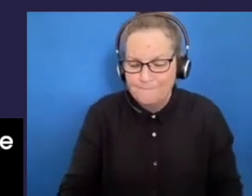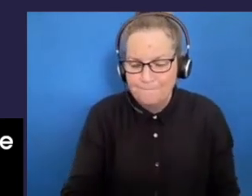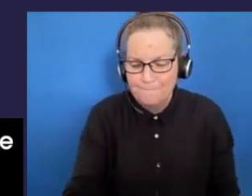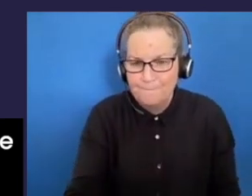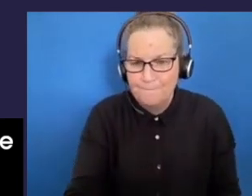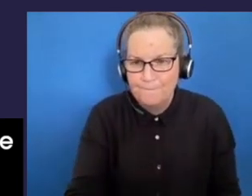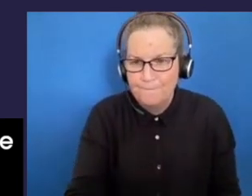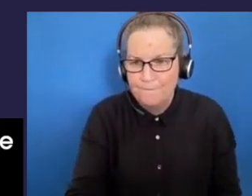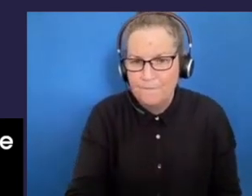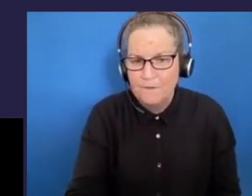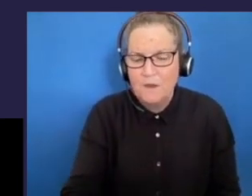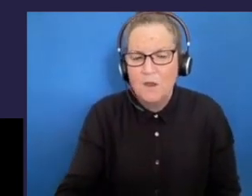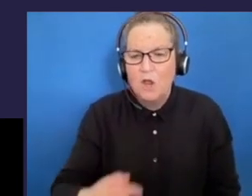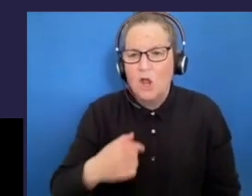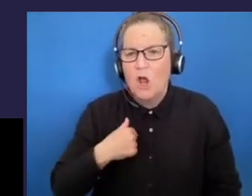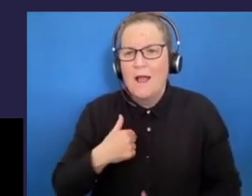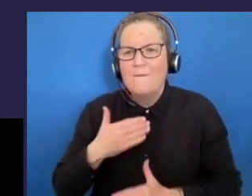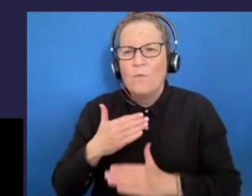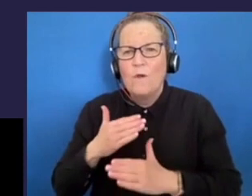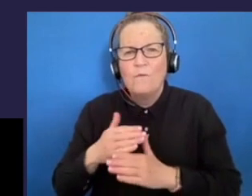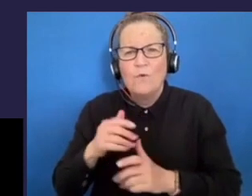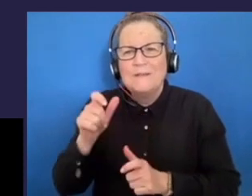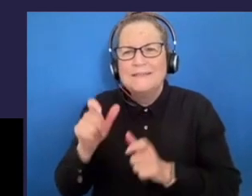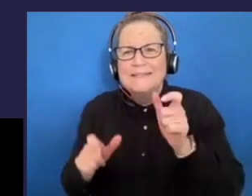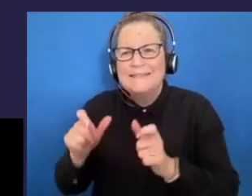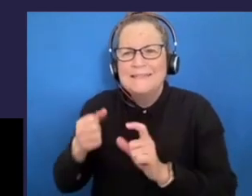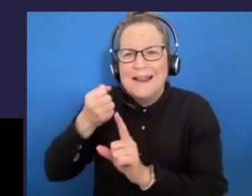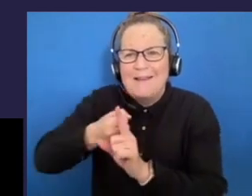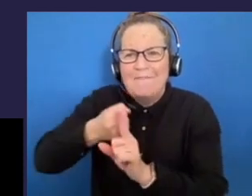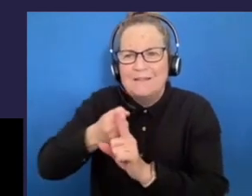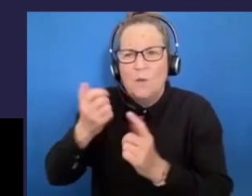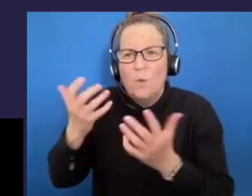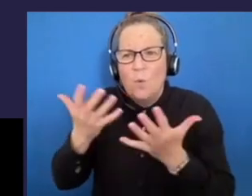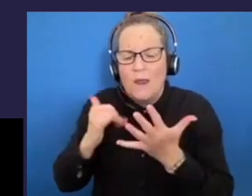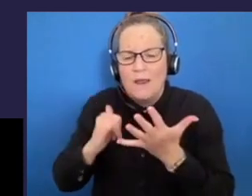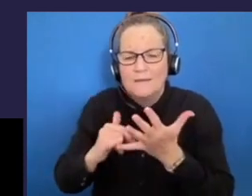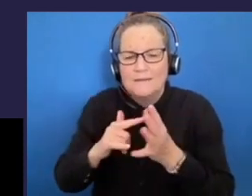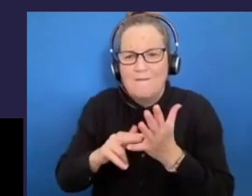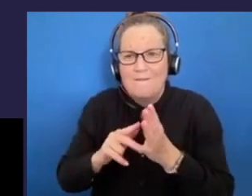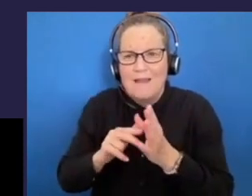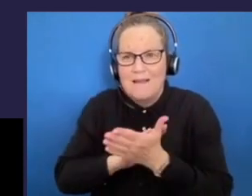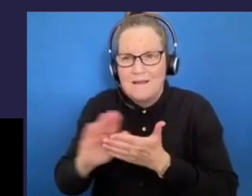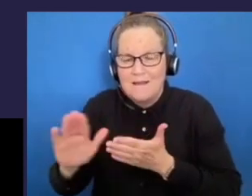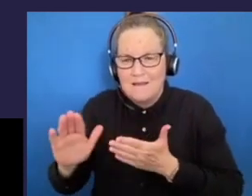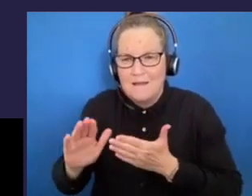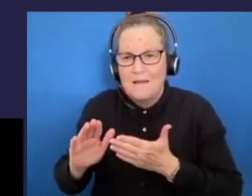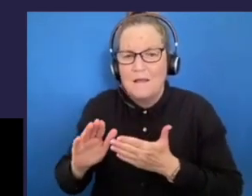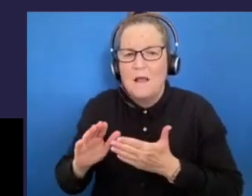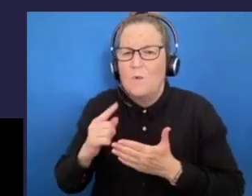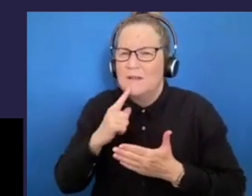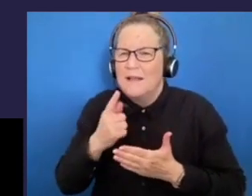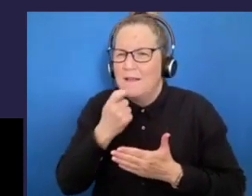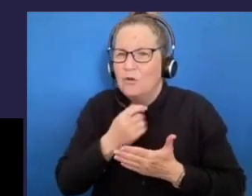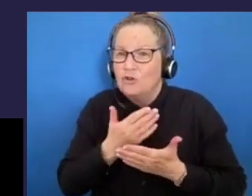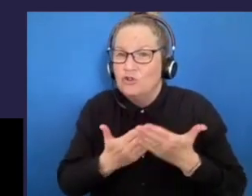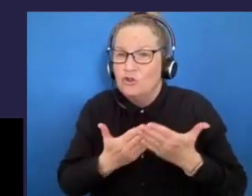Chatham Savannah Citizen Advocacy for 40 years, and I'll be telling some stories that come from